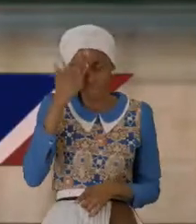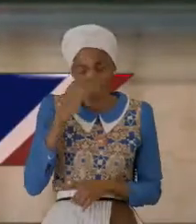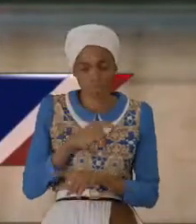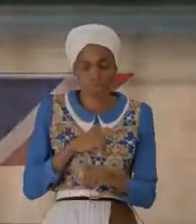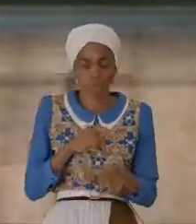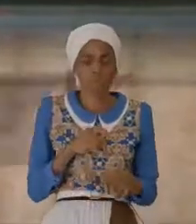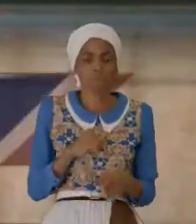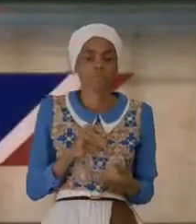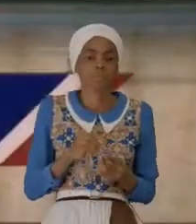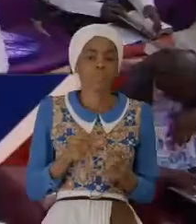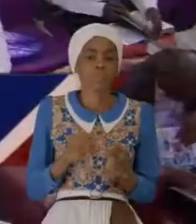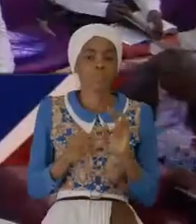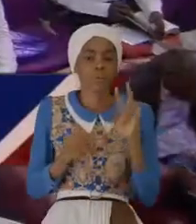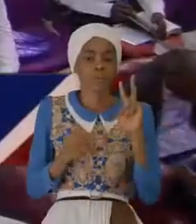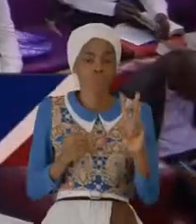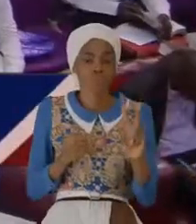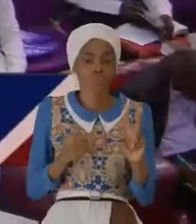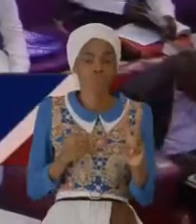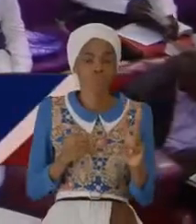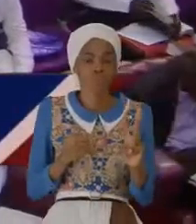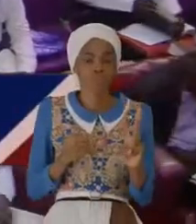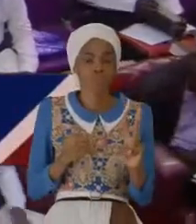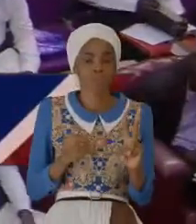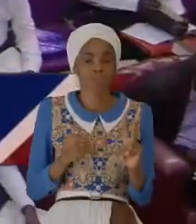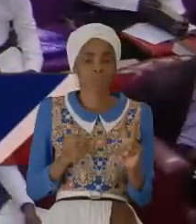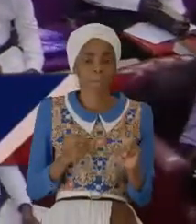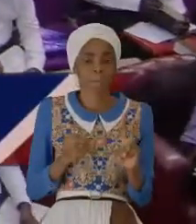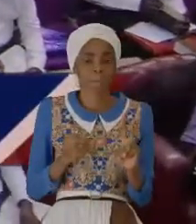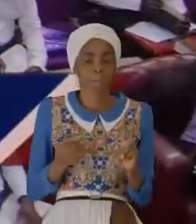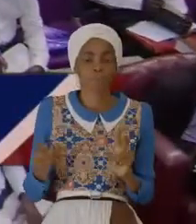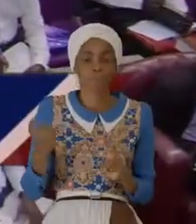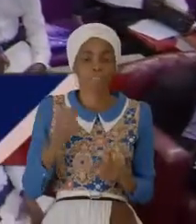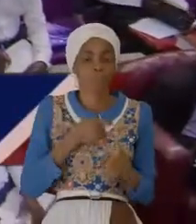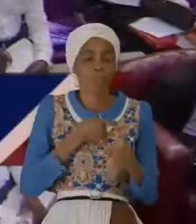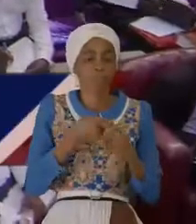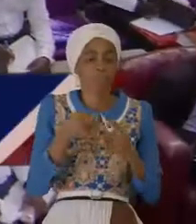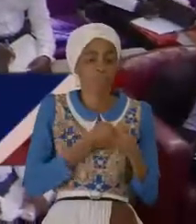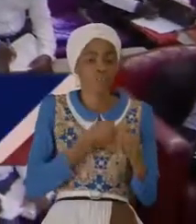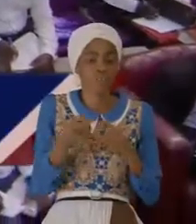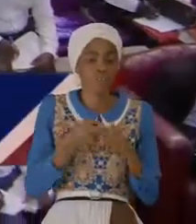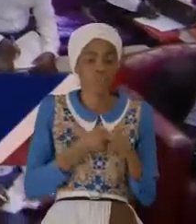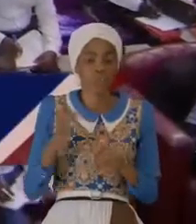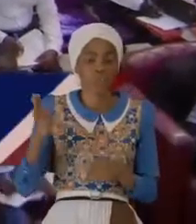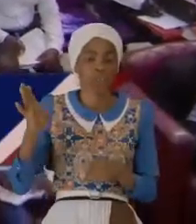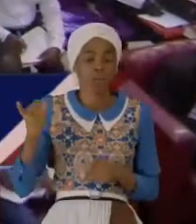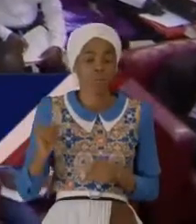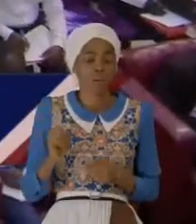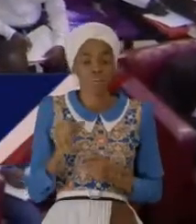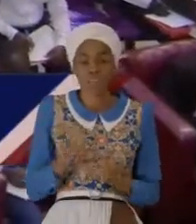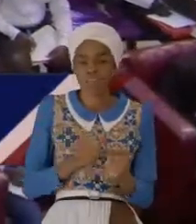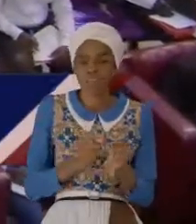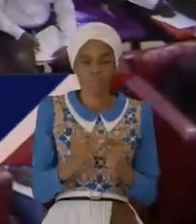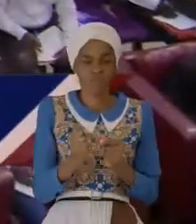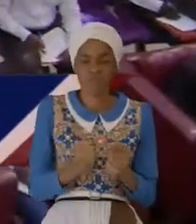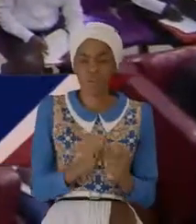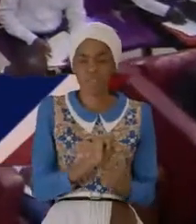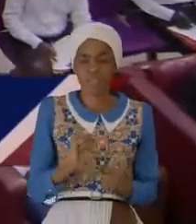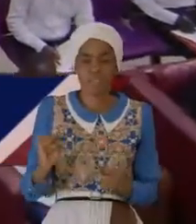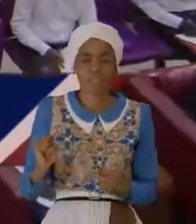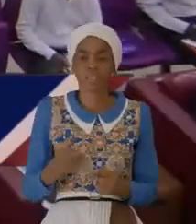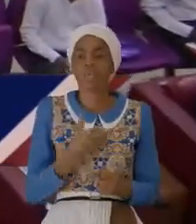here is the persecution by fighting